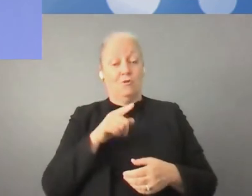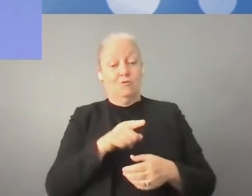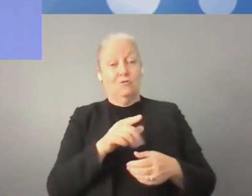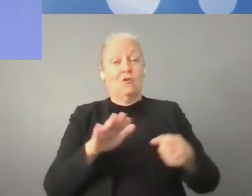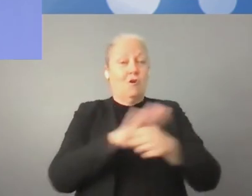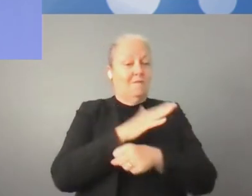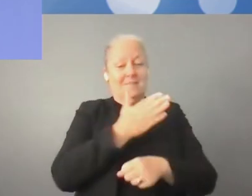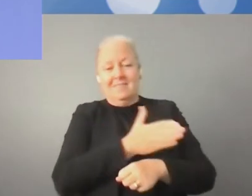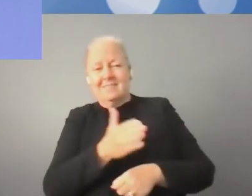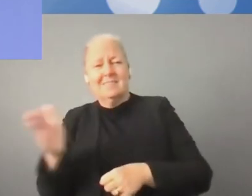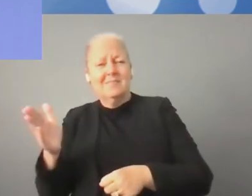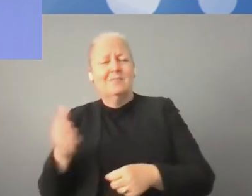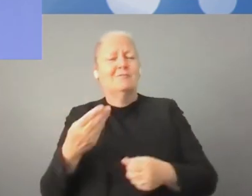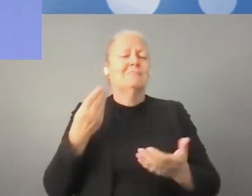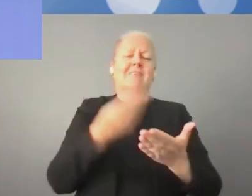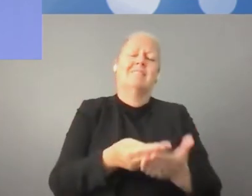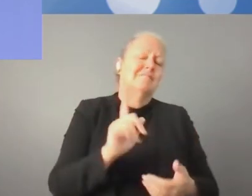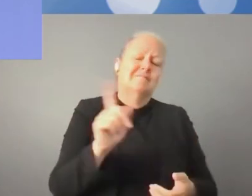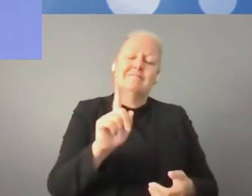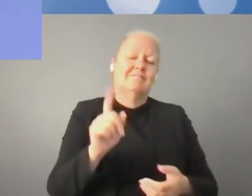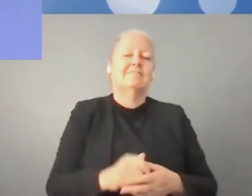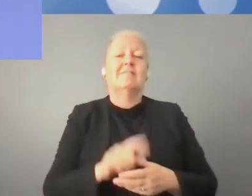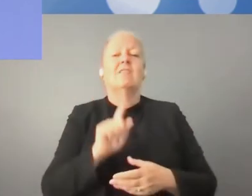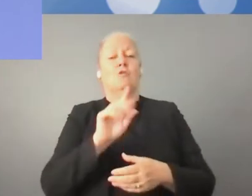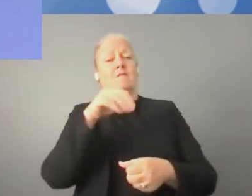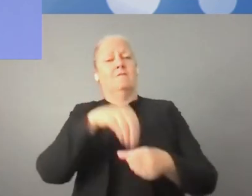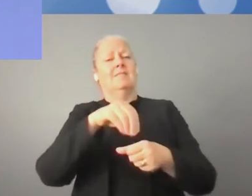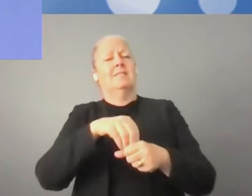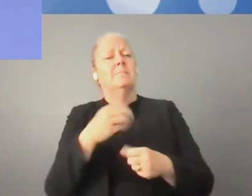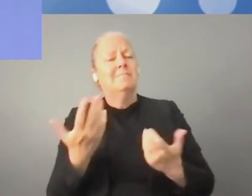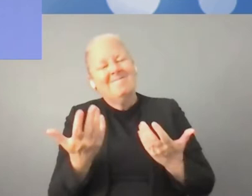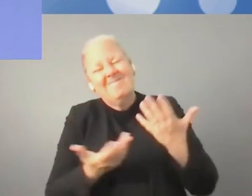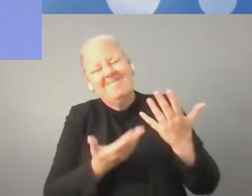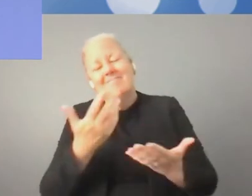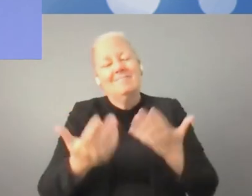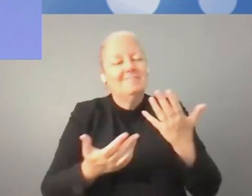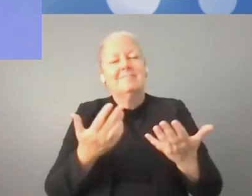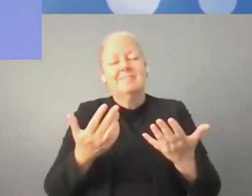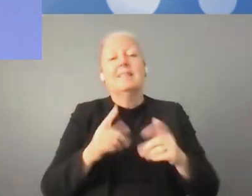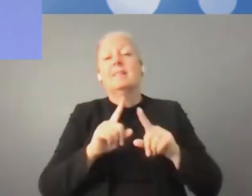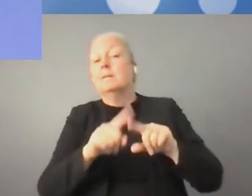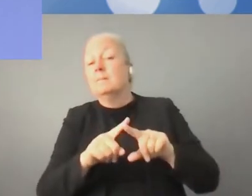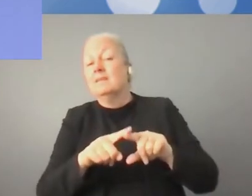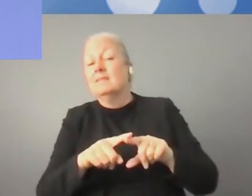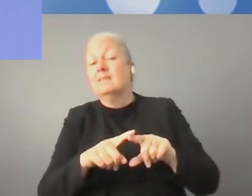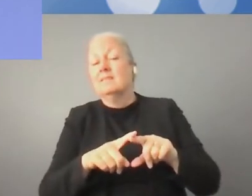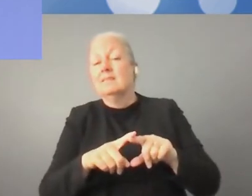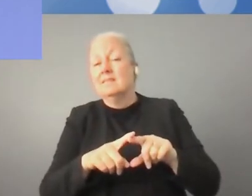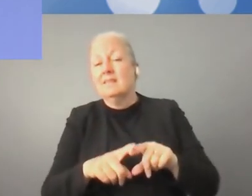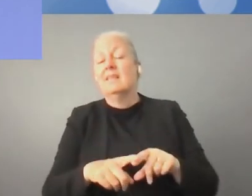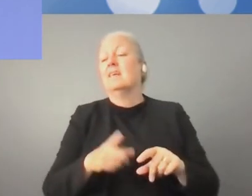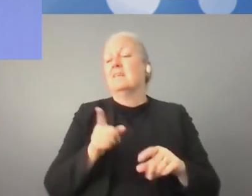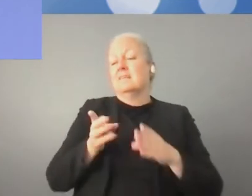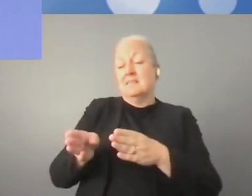investment again from what we hear from the sector it depends it mostly works in areas where private